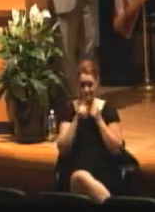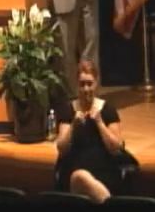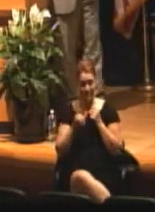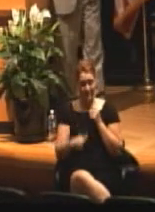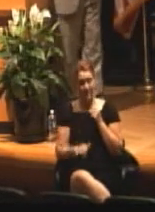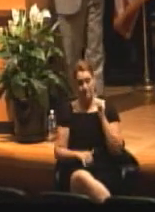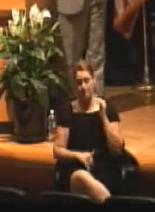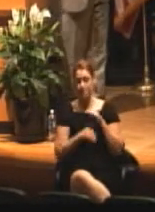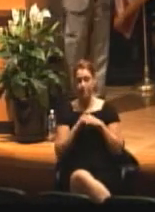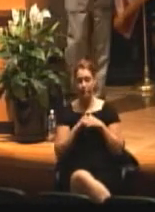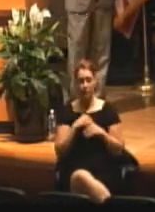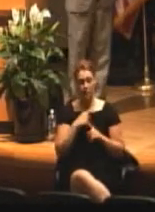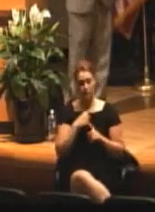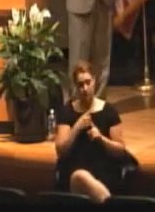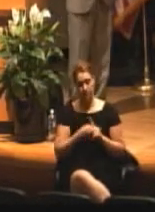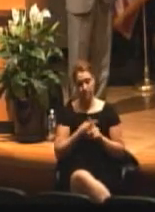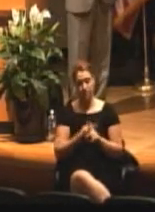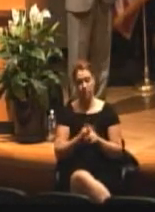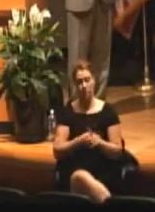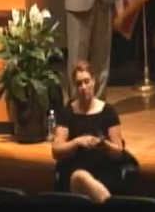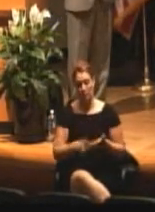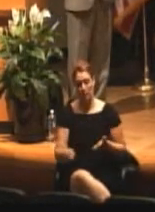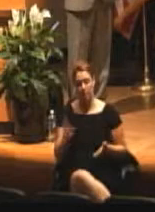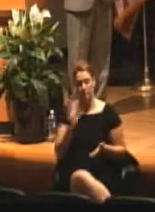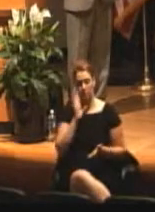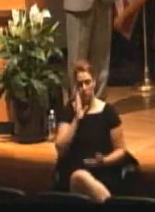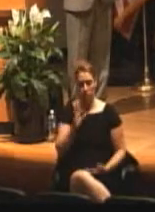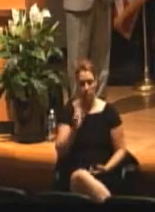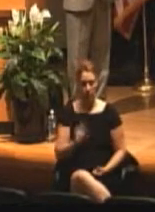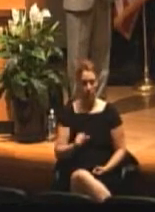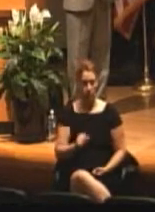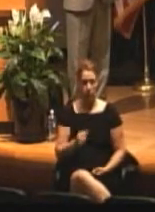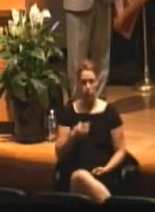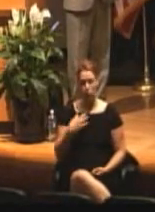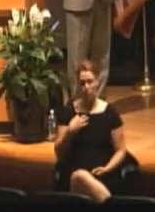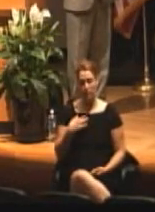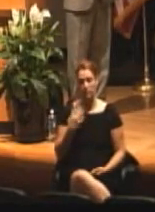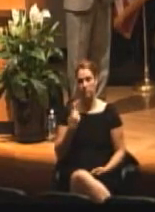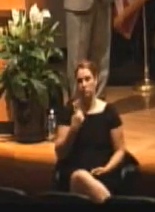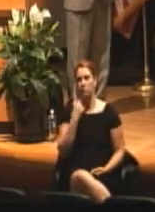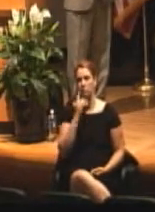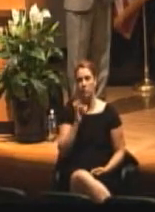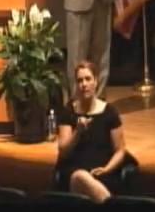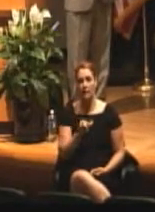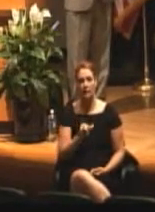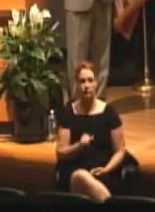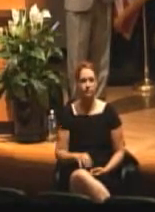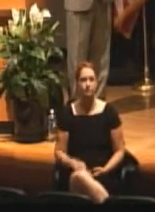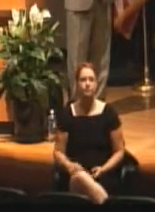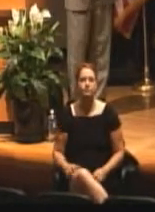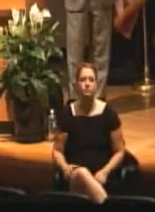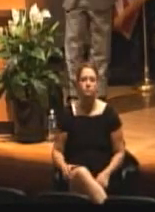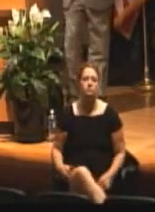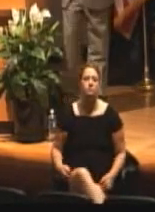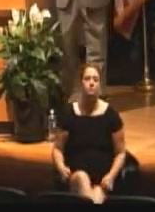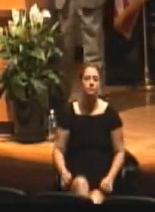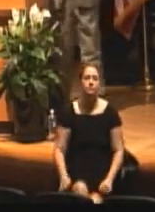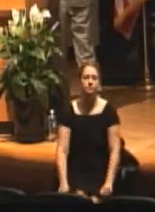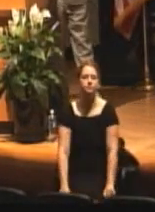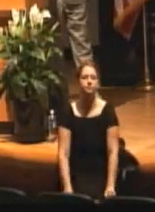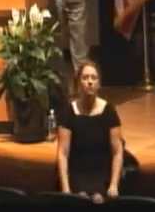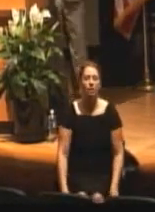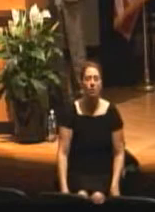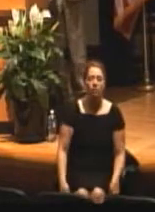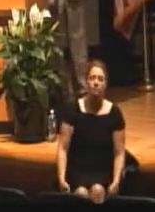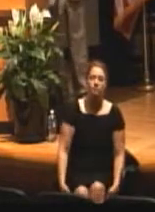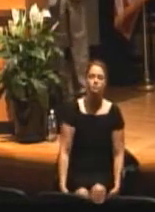monthly payment that we'd be able to qualify somebody for on that new house payment. So